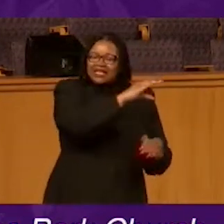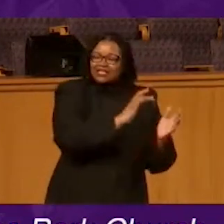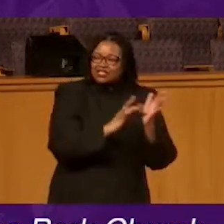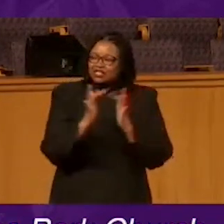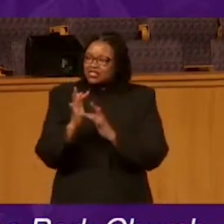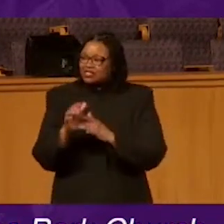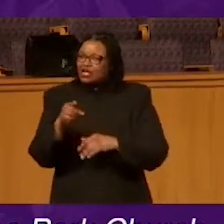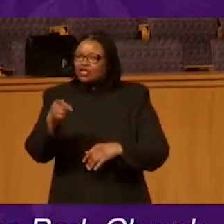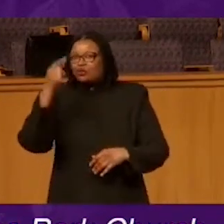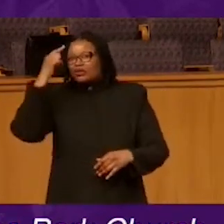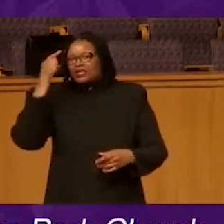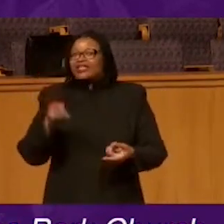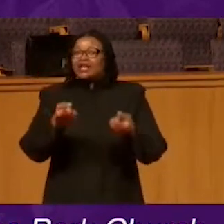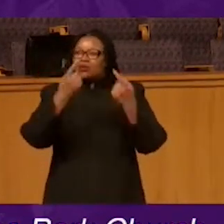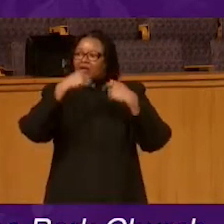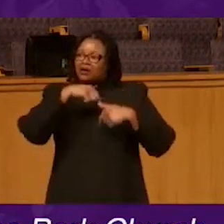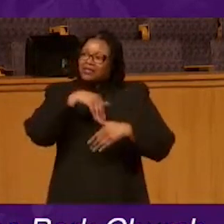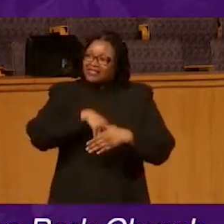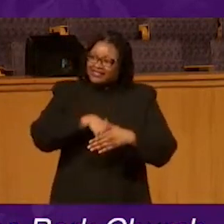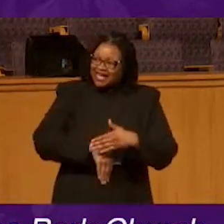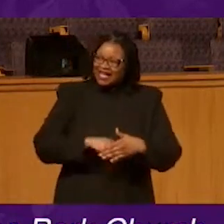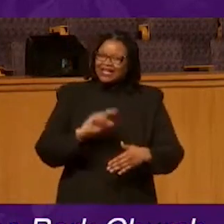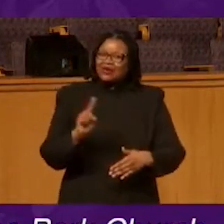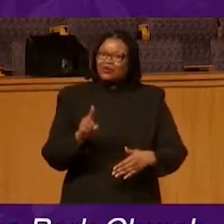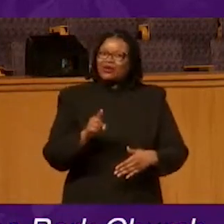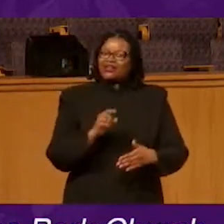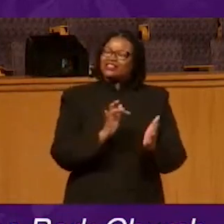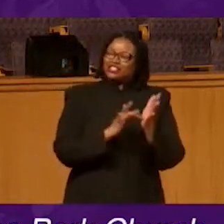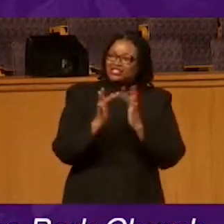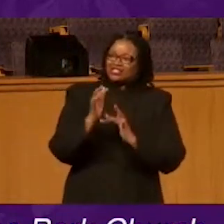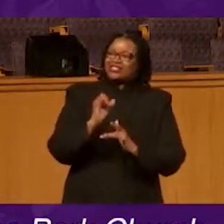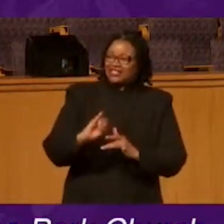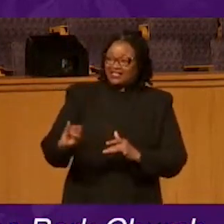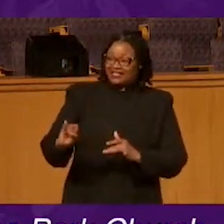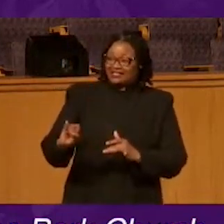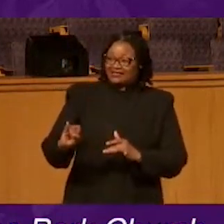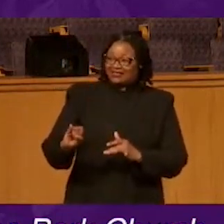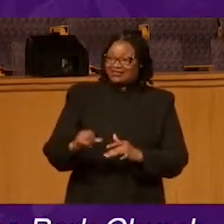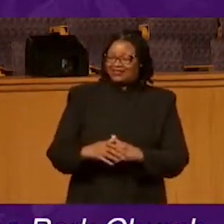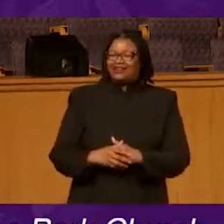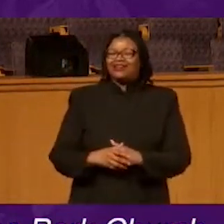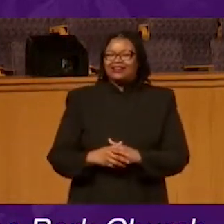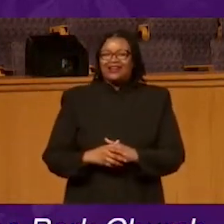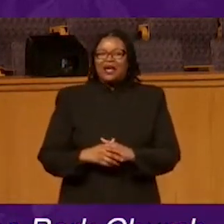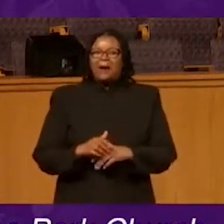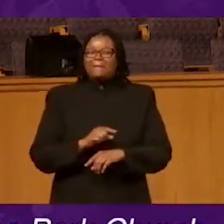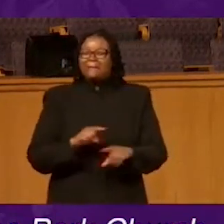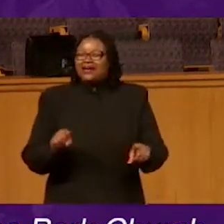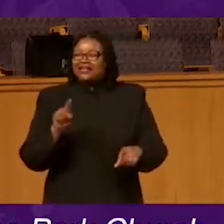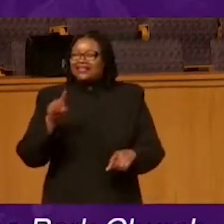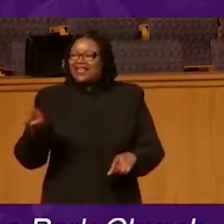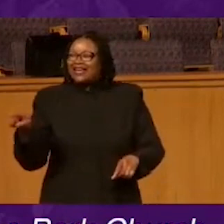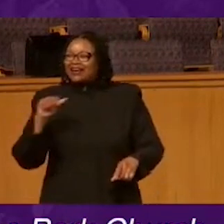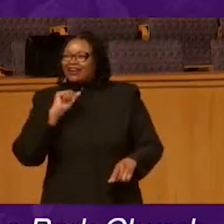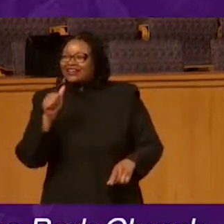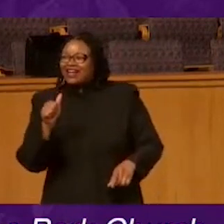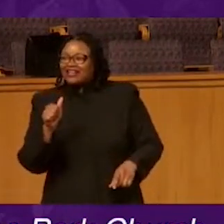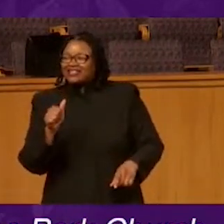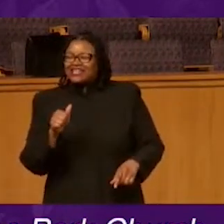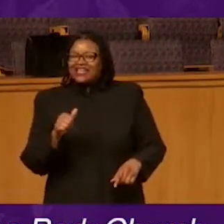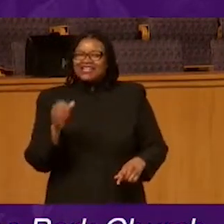would think they'd come inside where he is. But they're not seeking